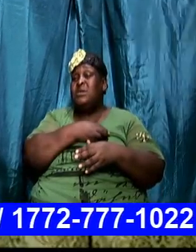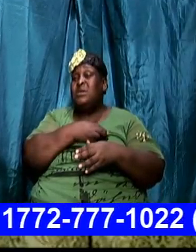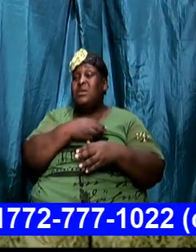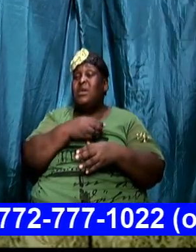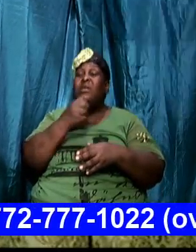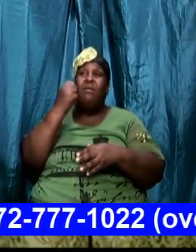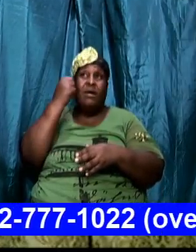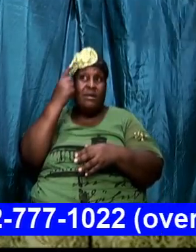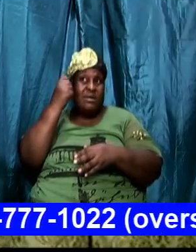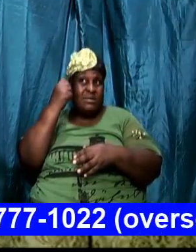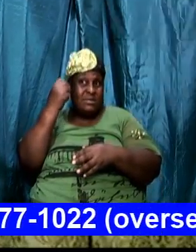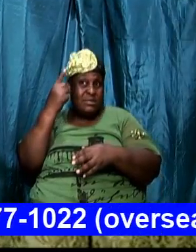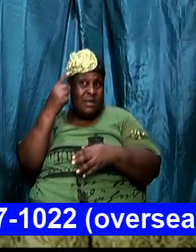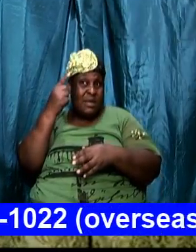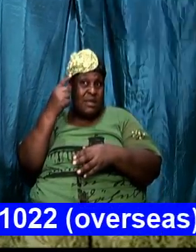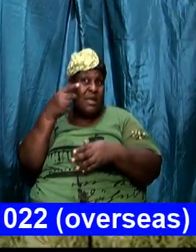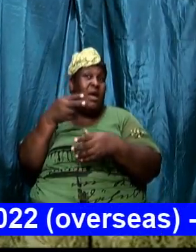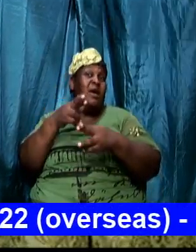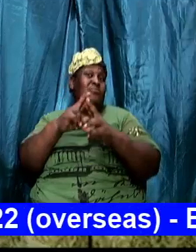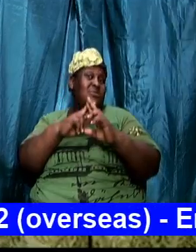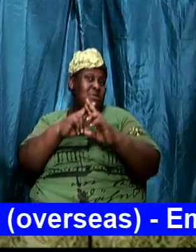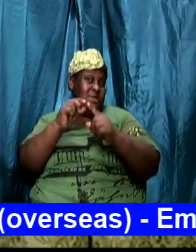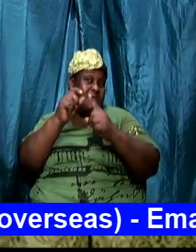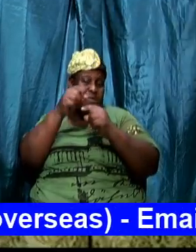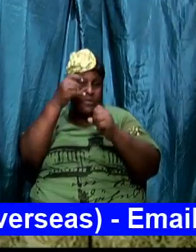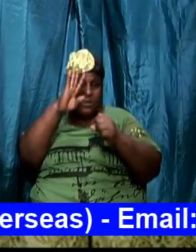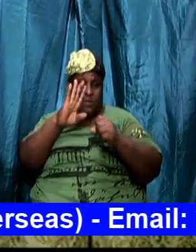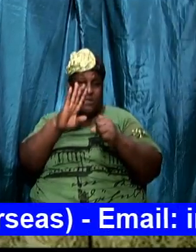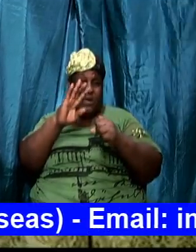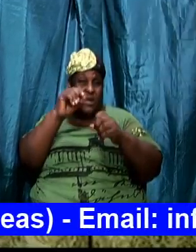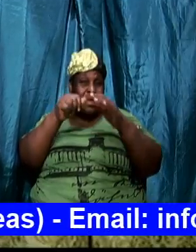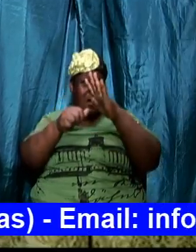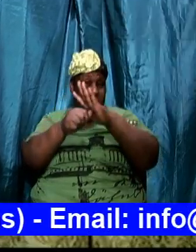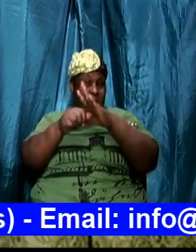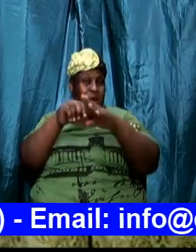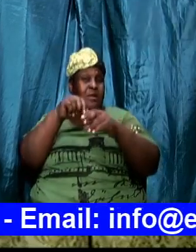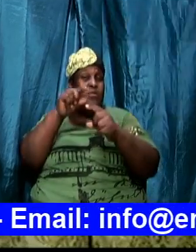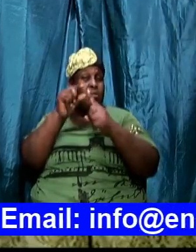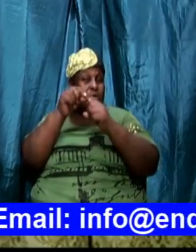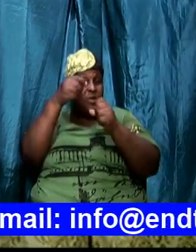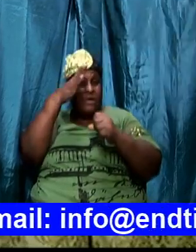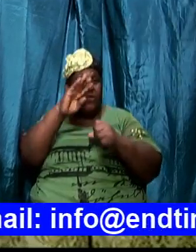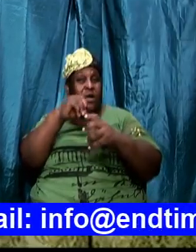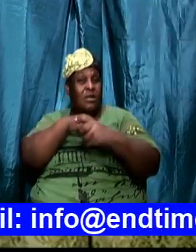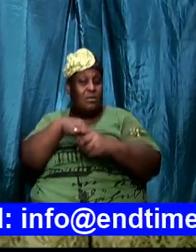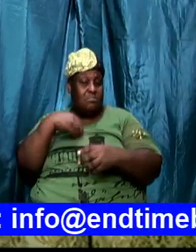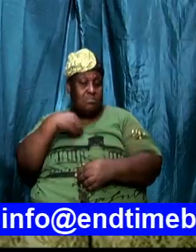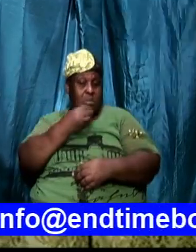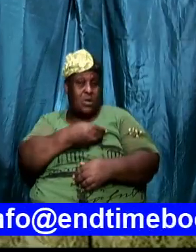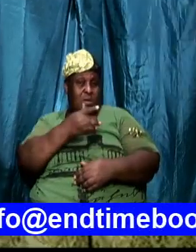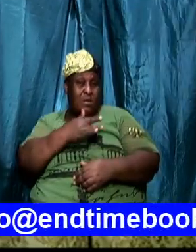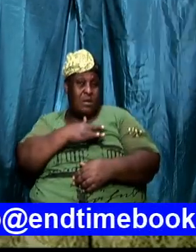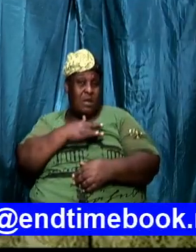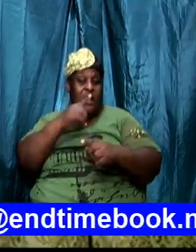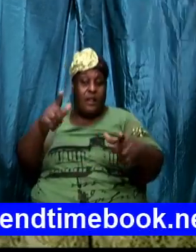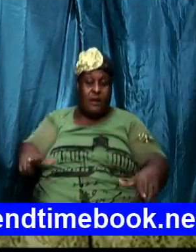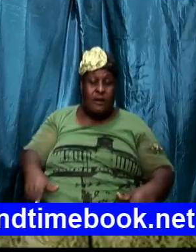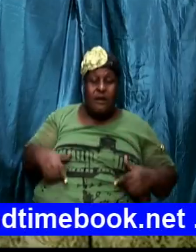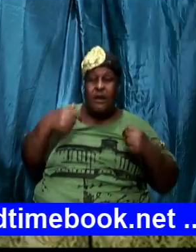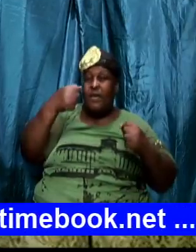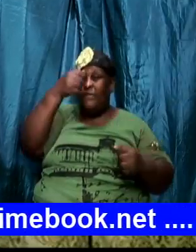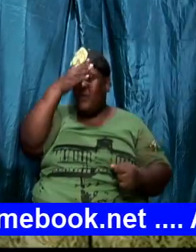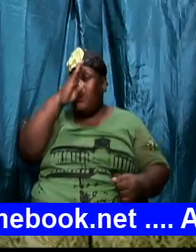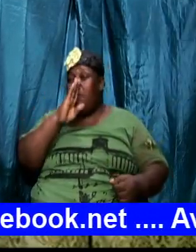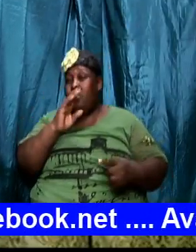And then having received it, live it. Don't let anybody fool you. Don't